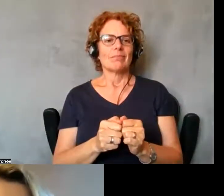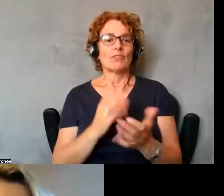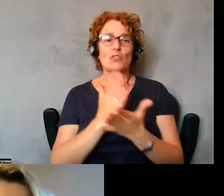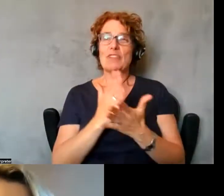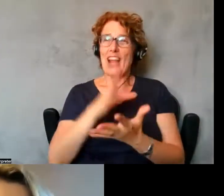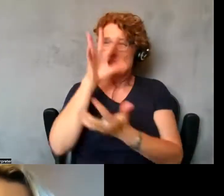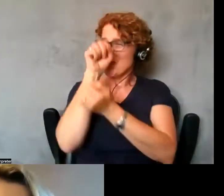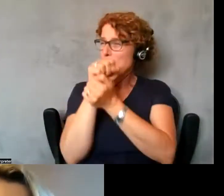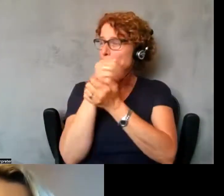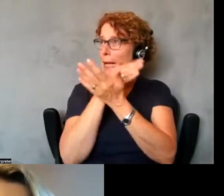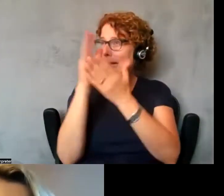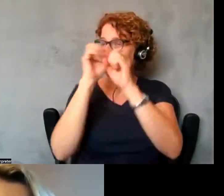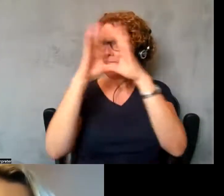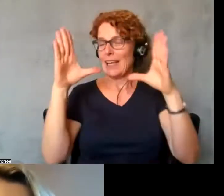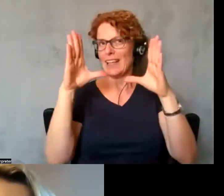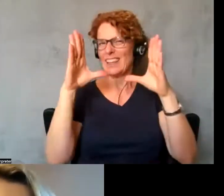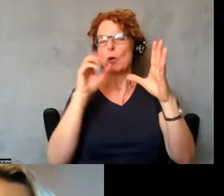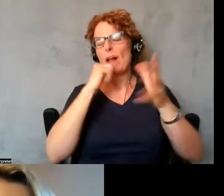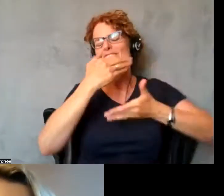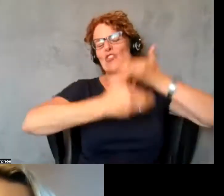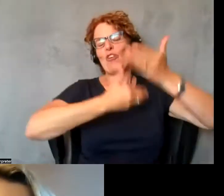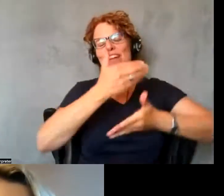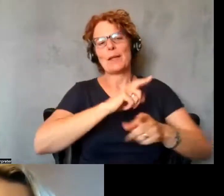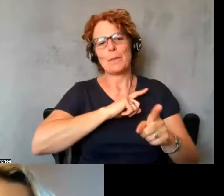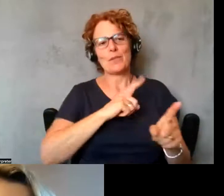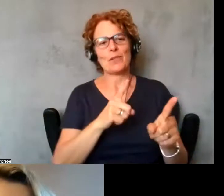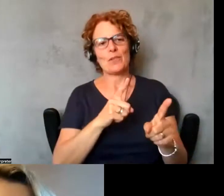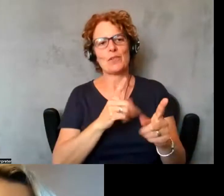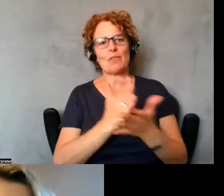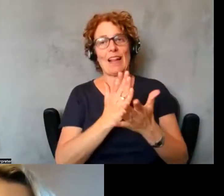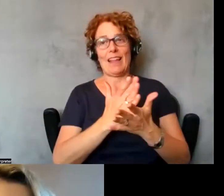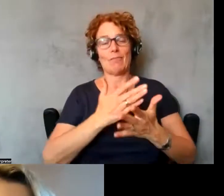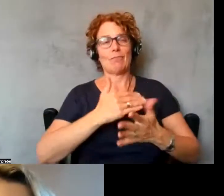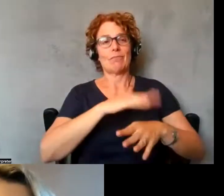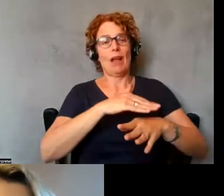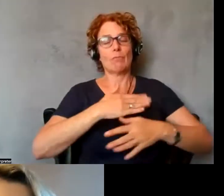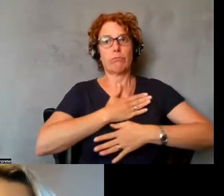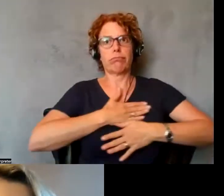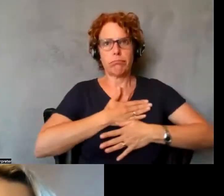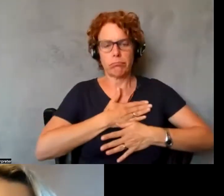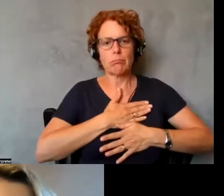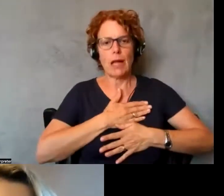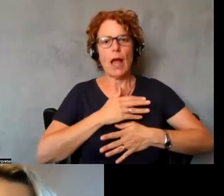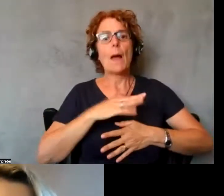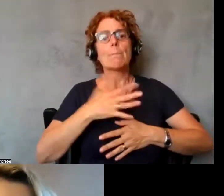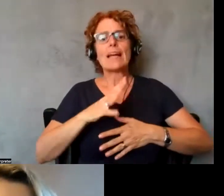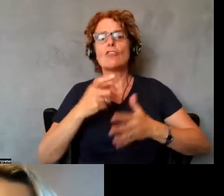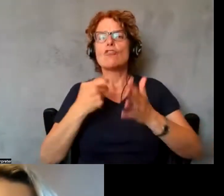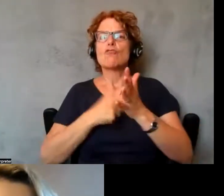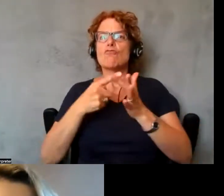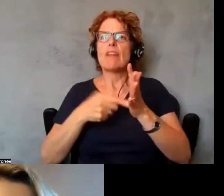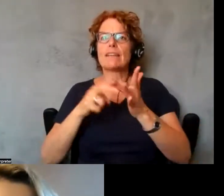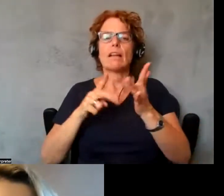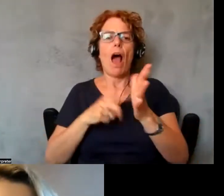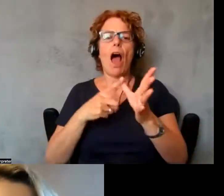distinctly remember, I'm going to share this story with you because it really upset me. It was actually after Retina UK Day. I spoke in